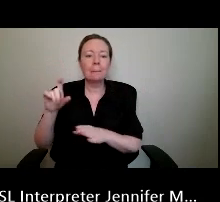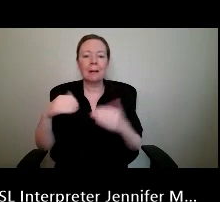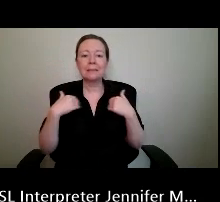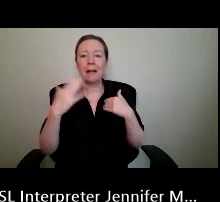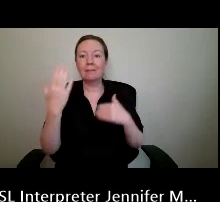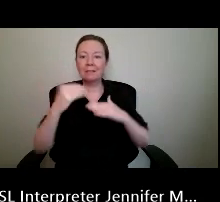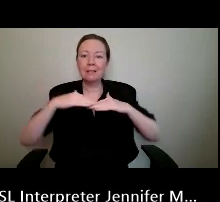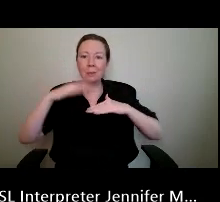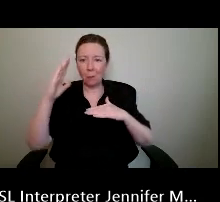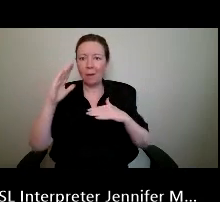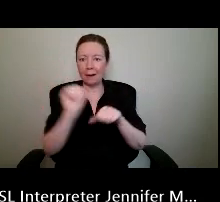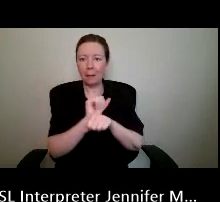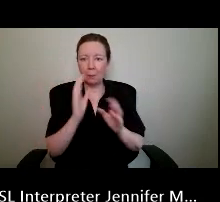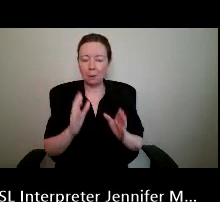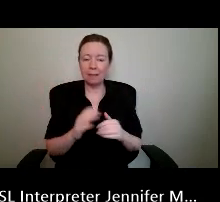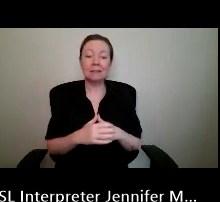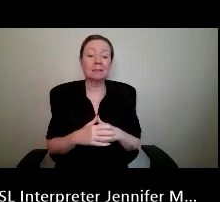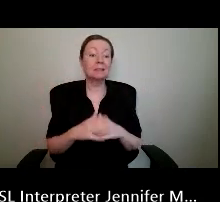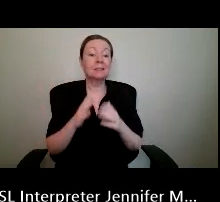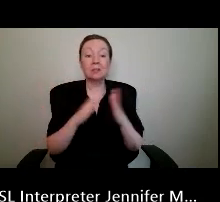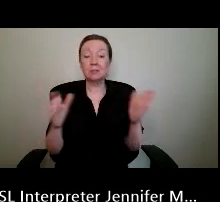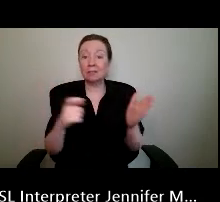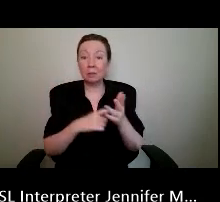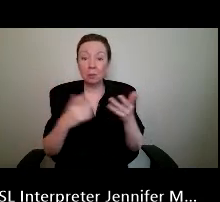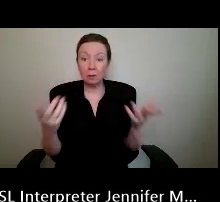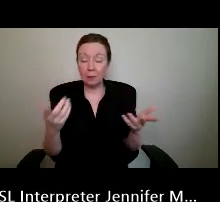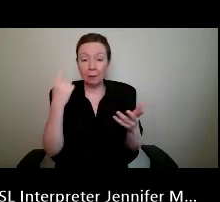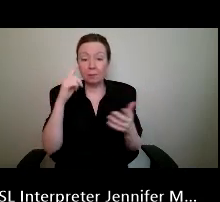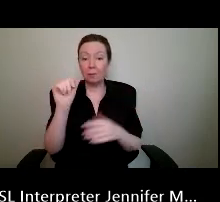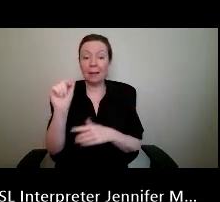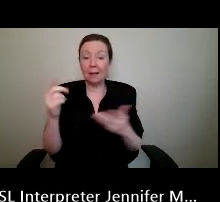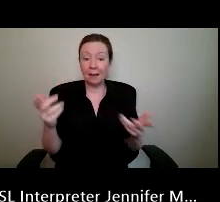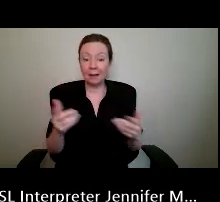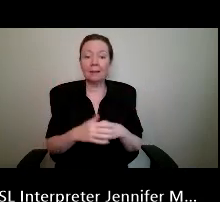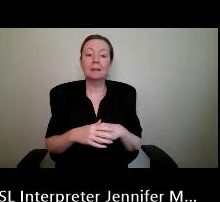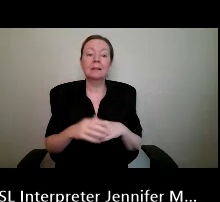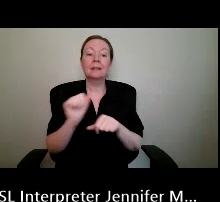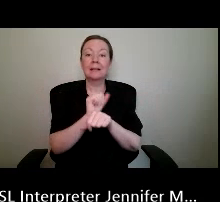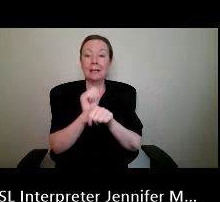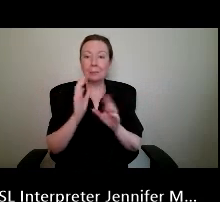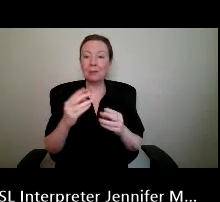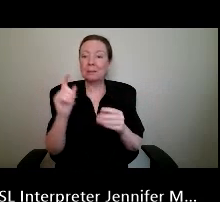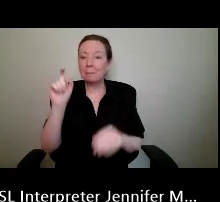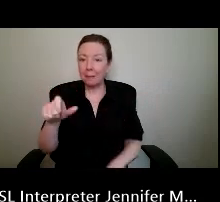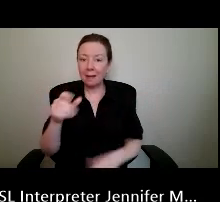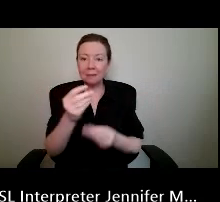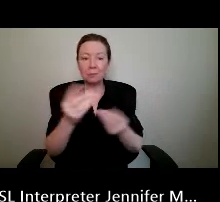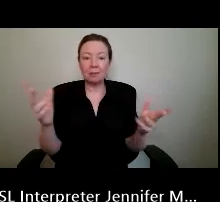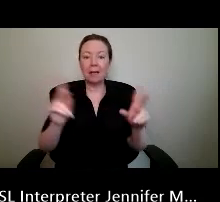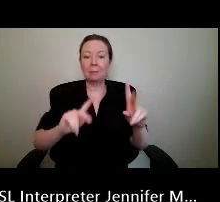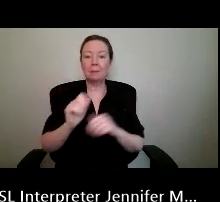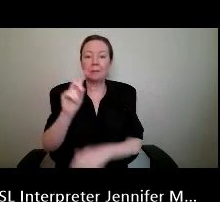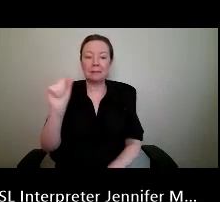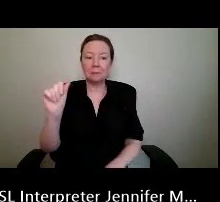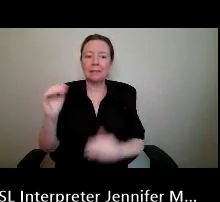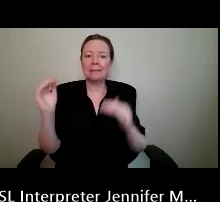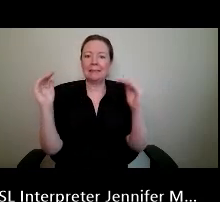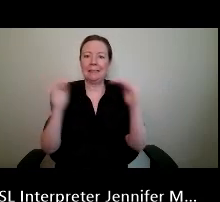employees. And basically, the general requirement of the ADA is that employers must provide people with disabilities an